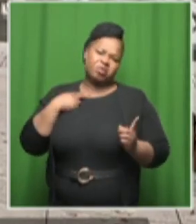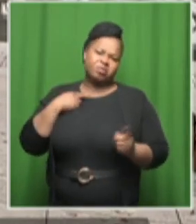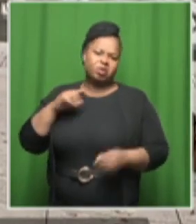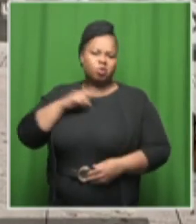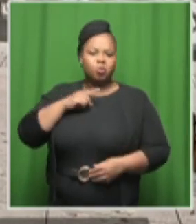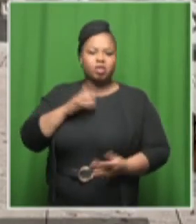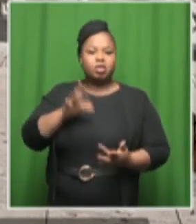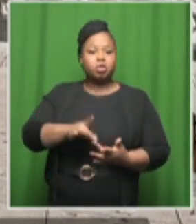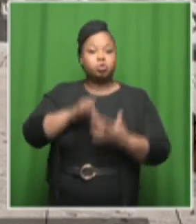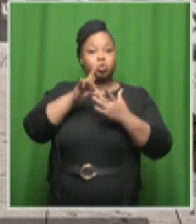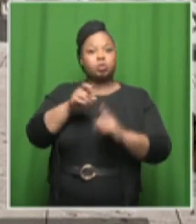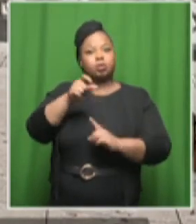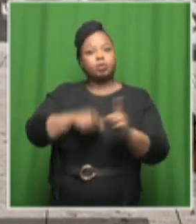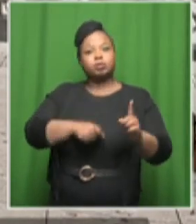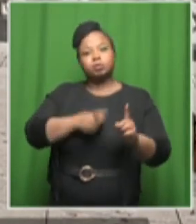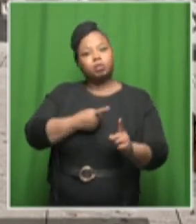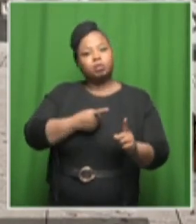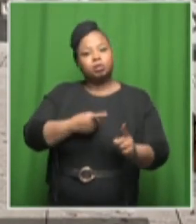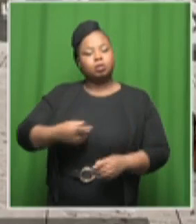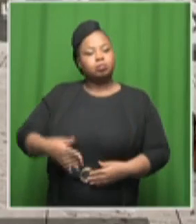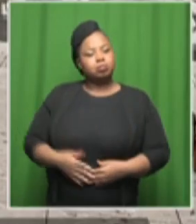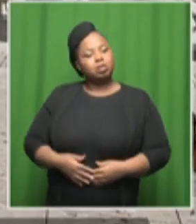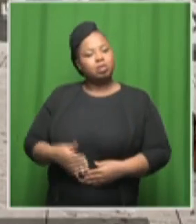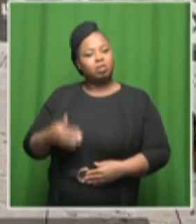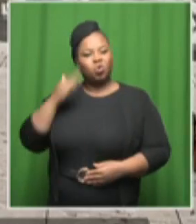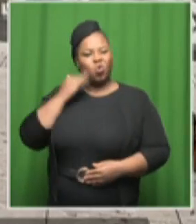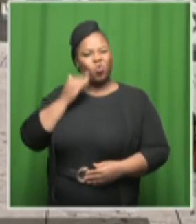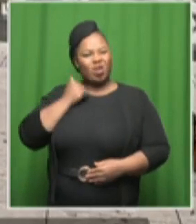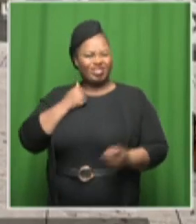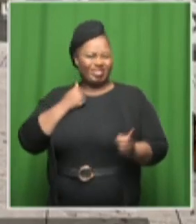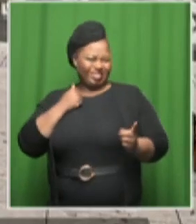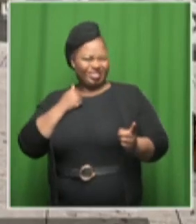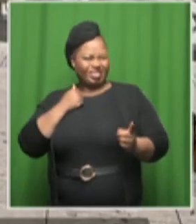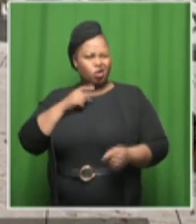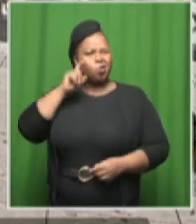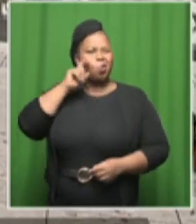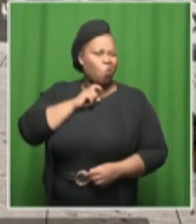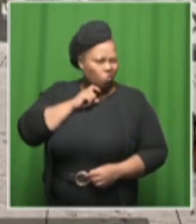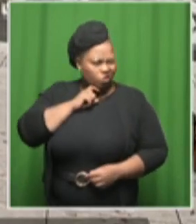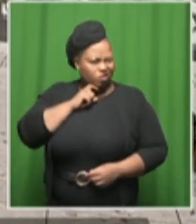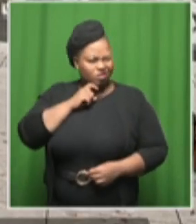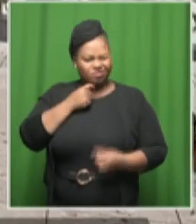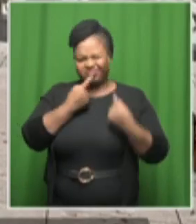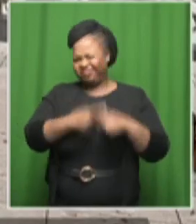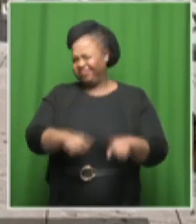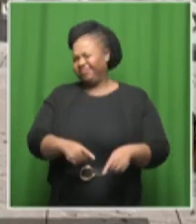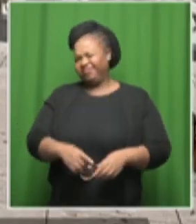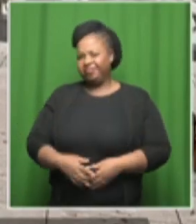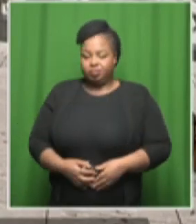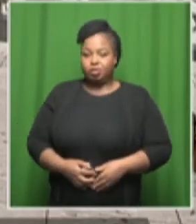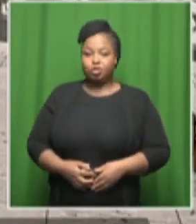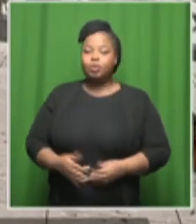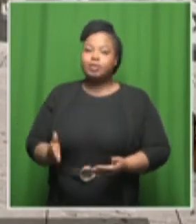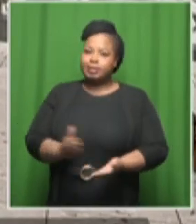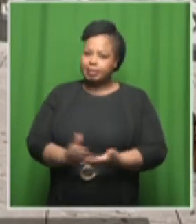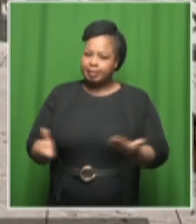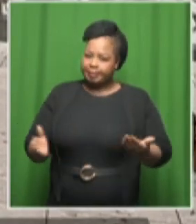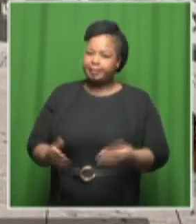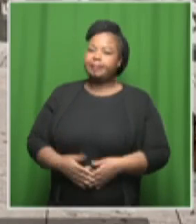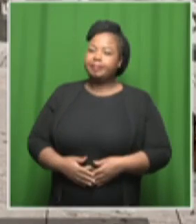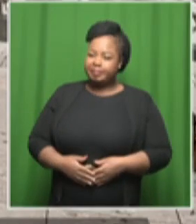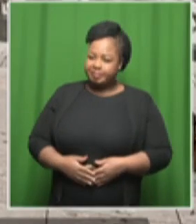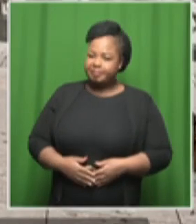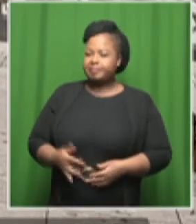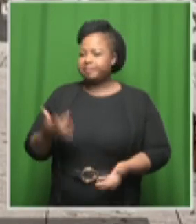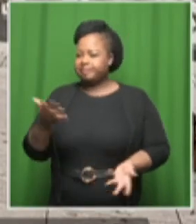had chosen someone who was white and also old. So, there are some of that. That's a bit of